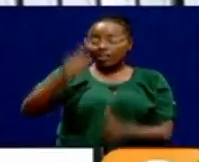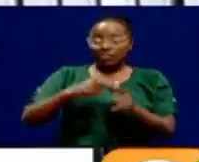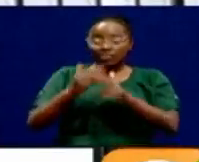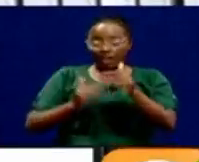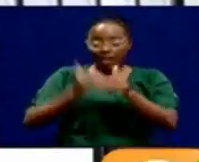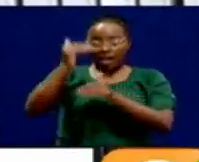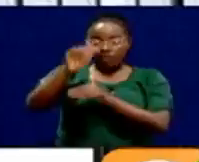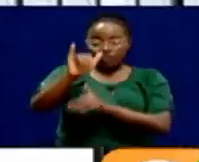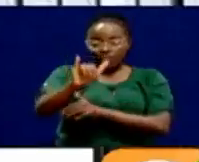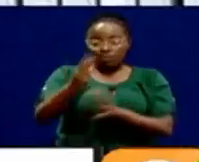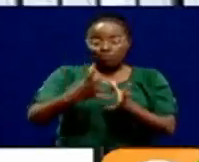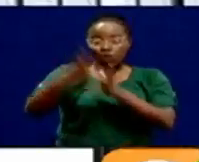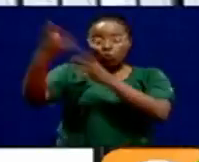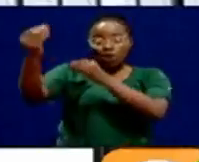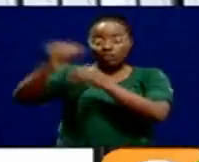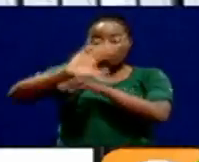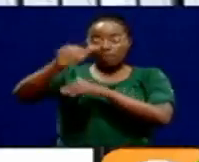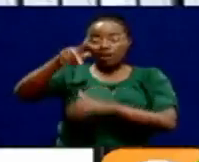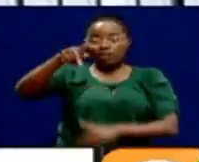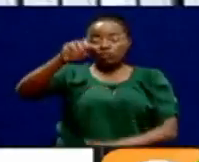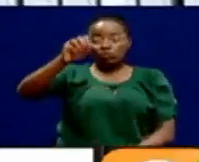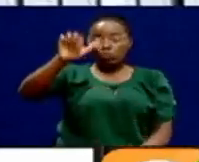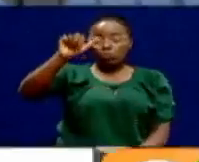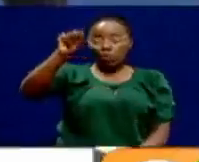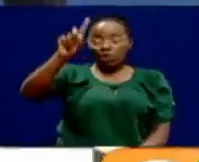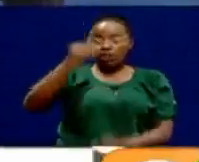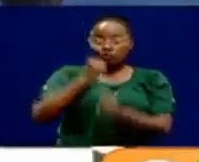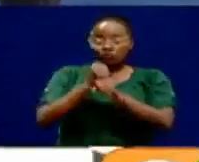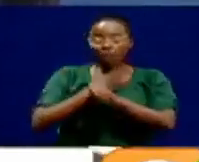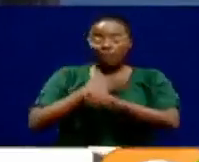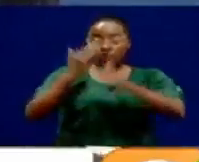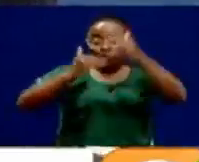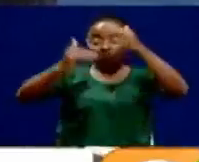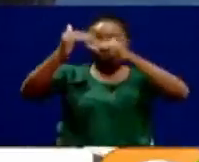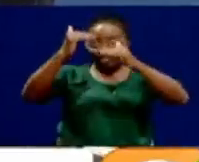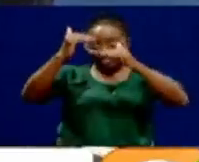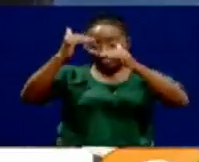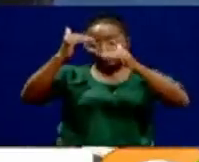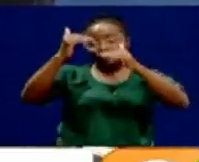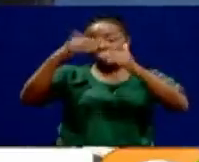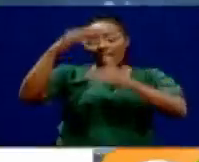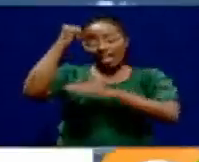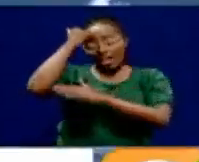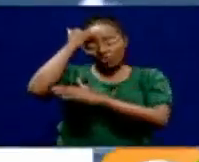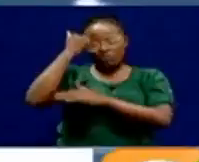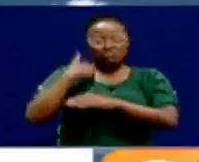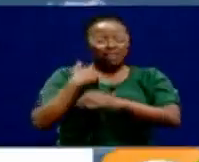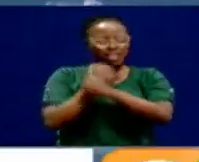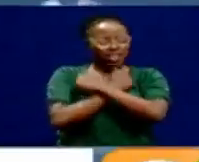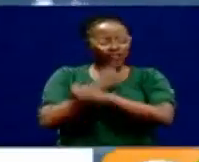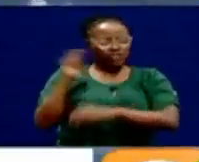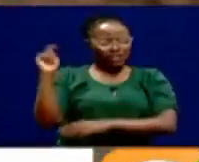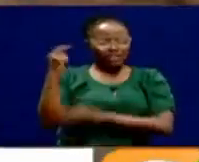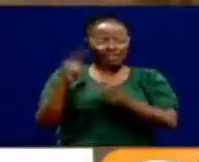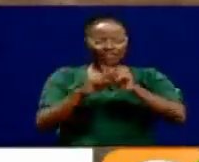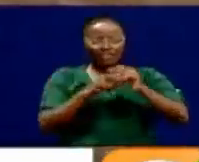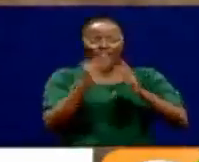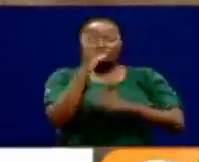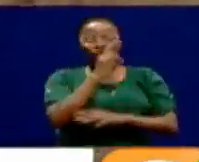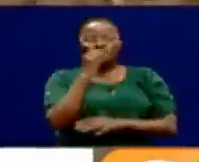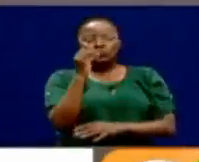that, I went back to Poland to do my university education. I'm completely in love with Kenya, you know, starting with the scenery,